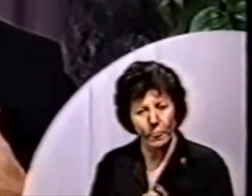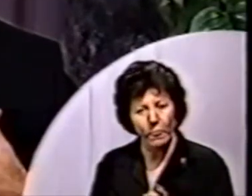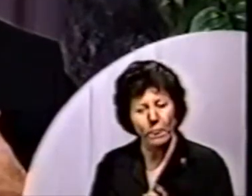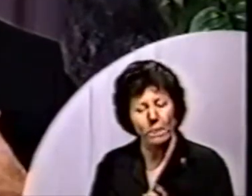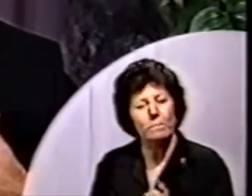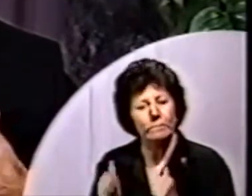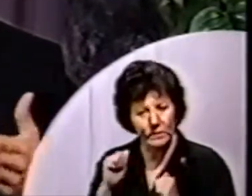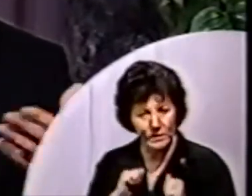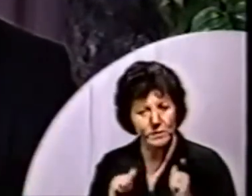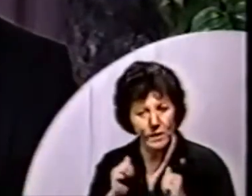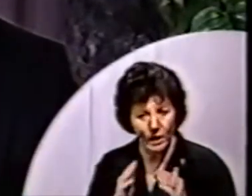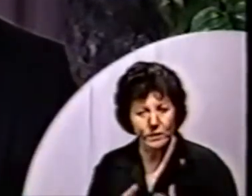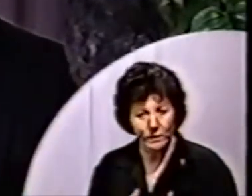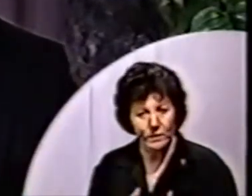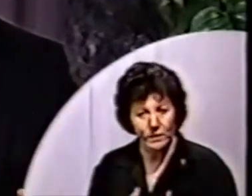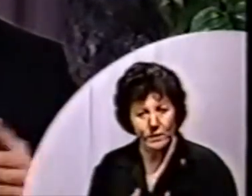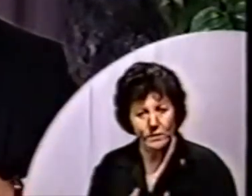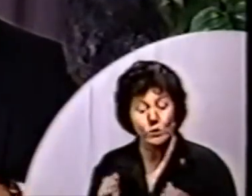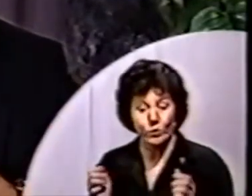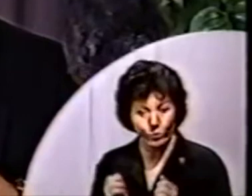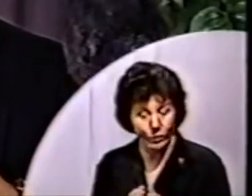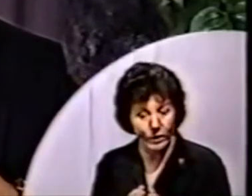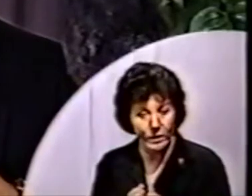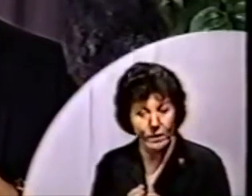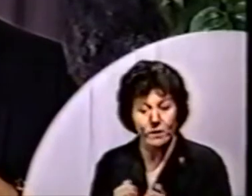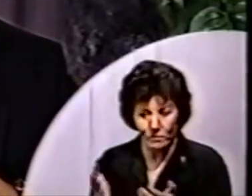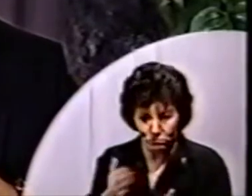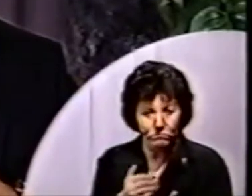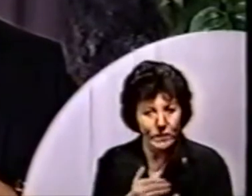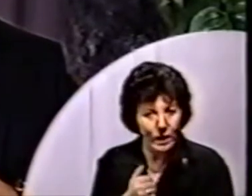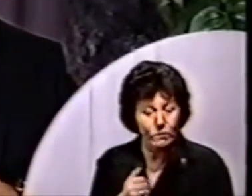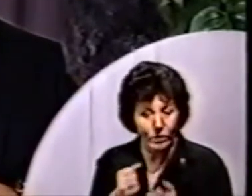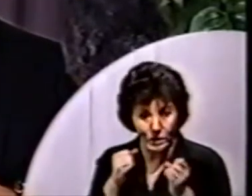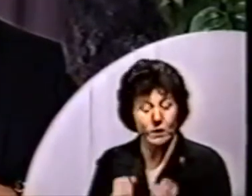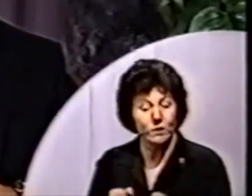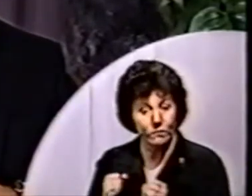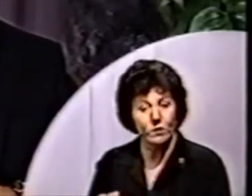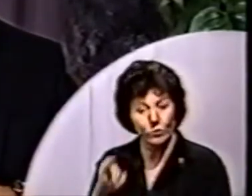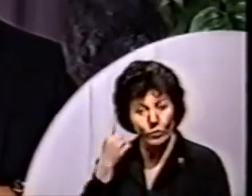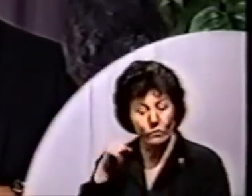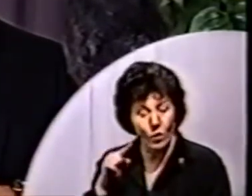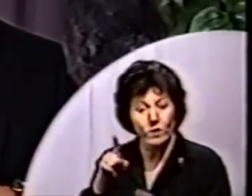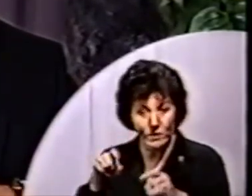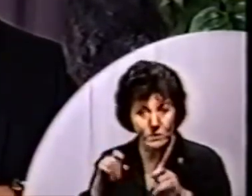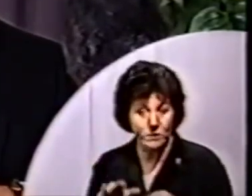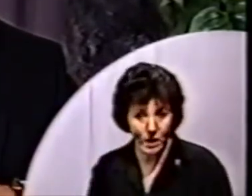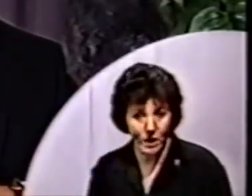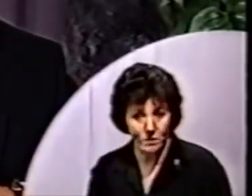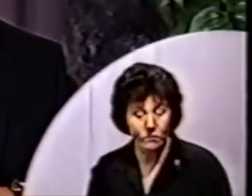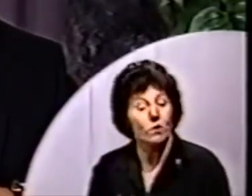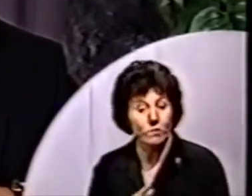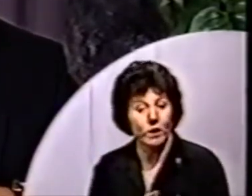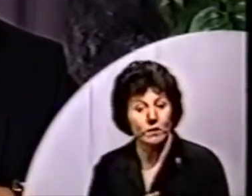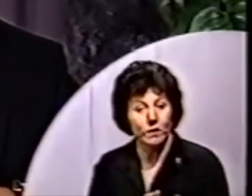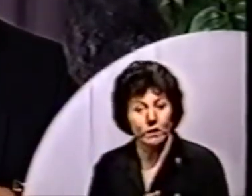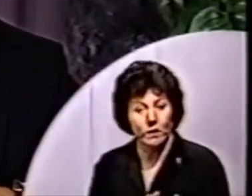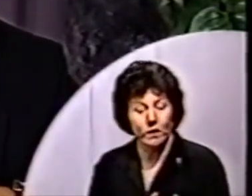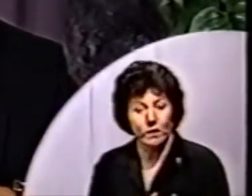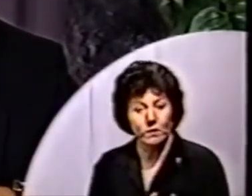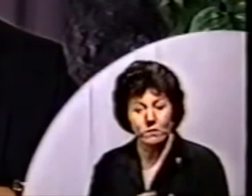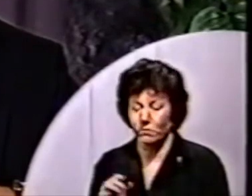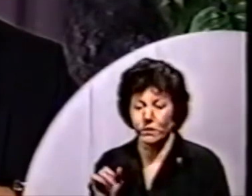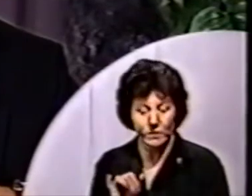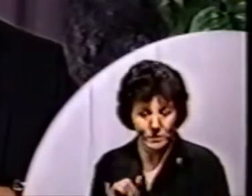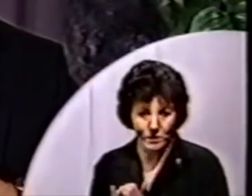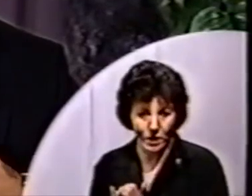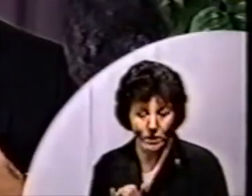the scientists, along with recruiting individuals for the vaccine trials, as well as